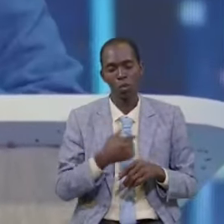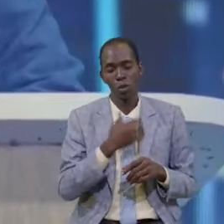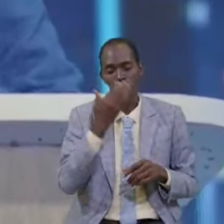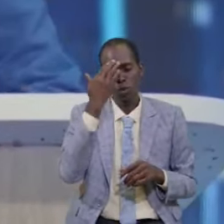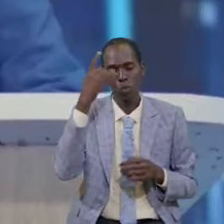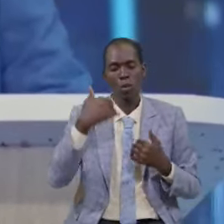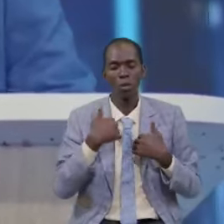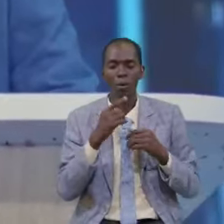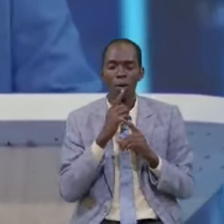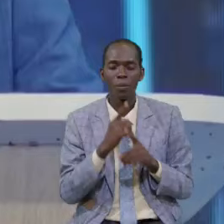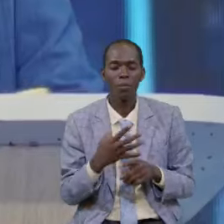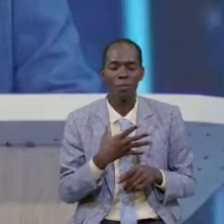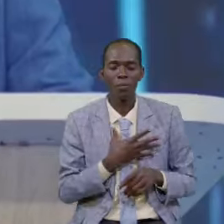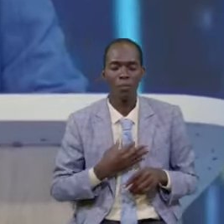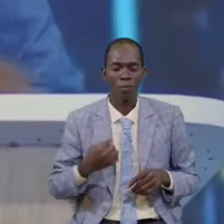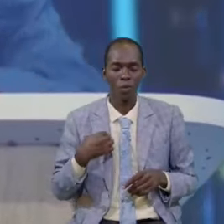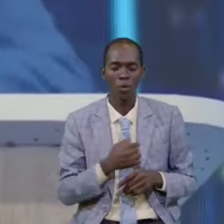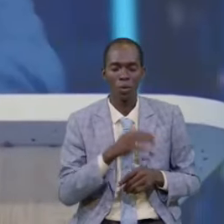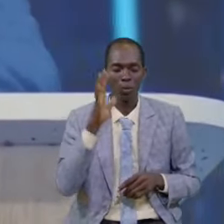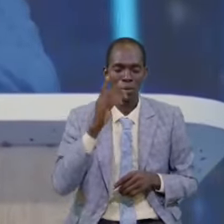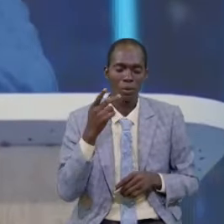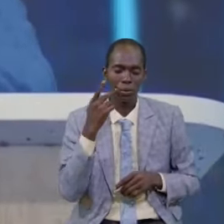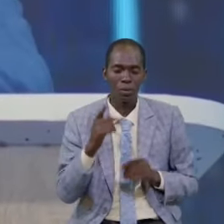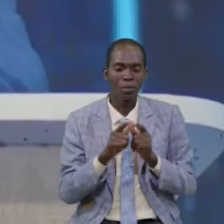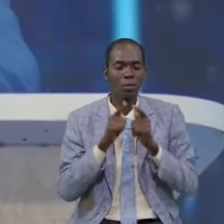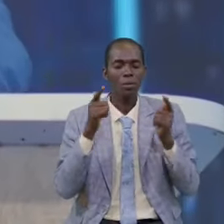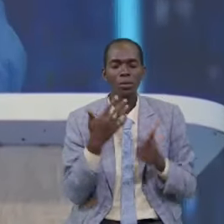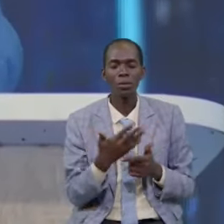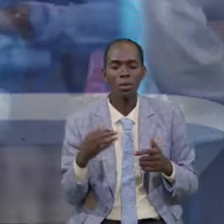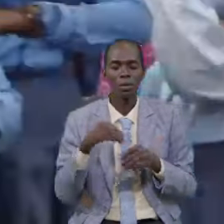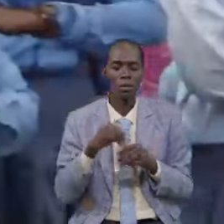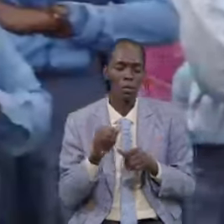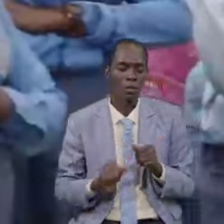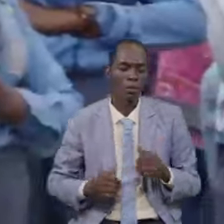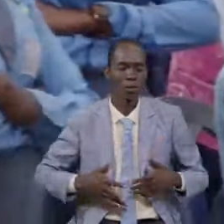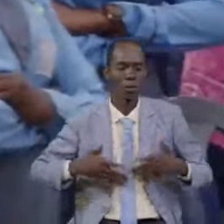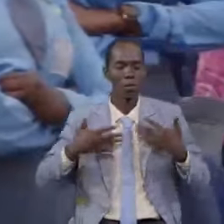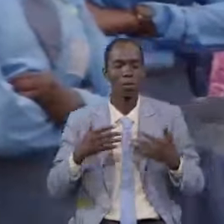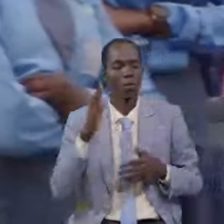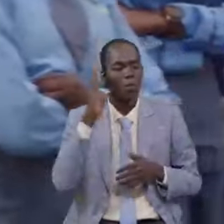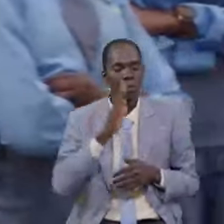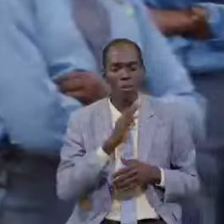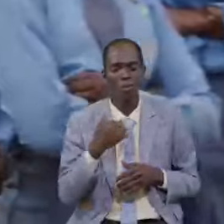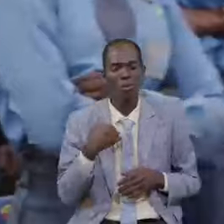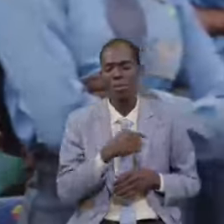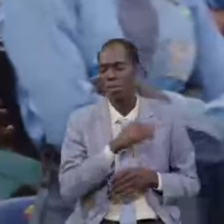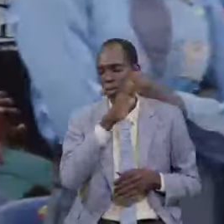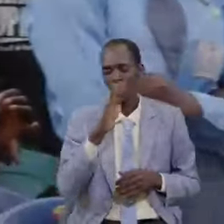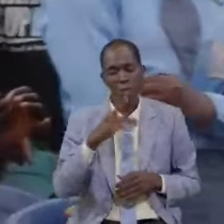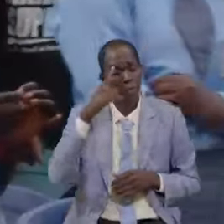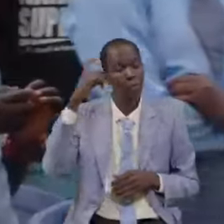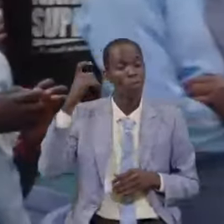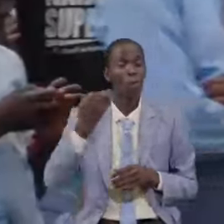see great things in every life we never dreamt of before in Jesus'